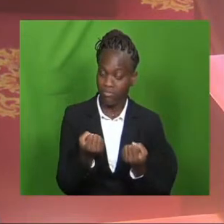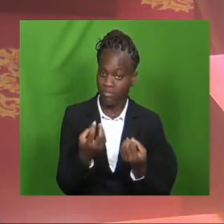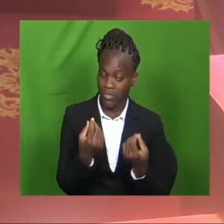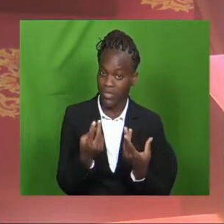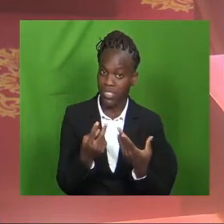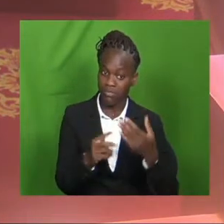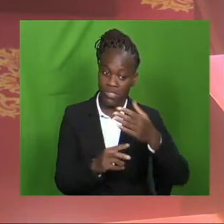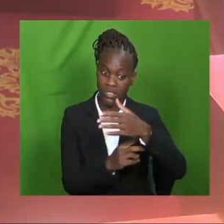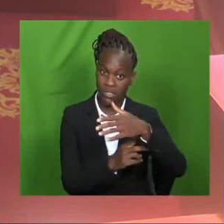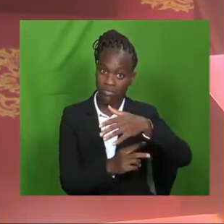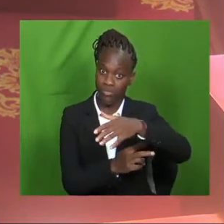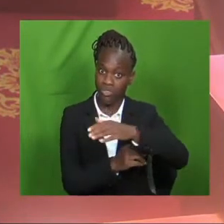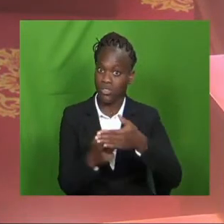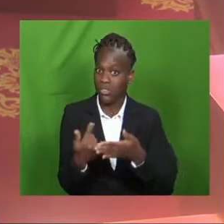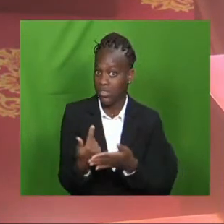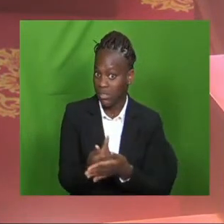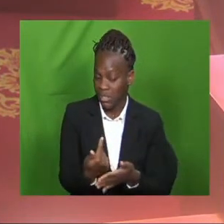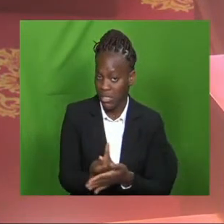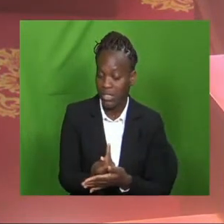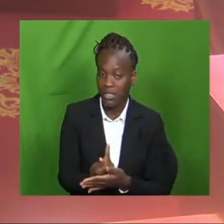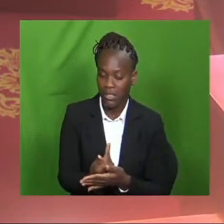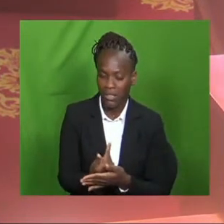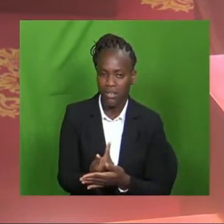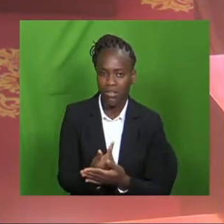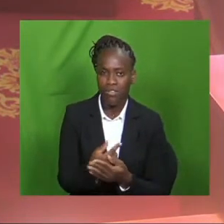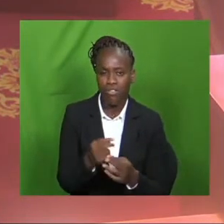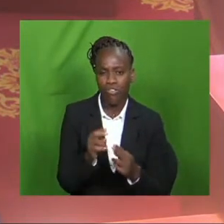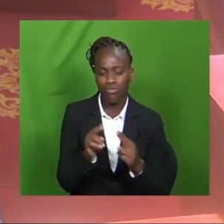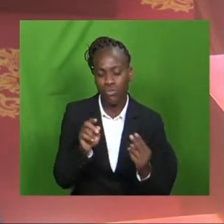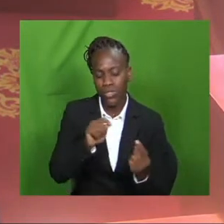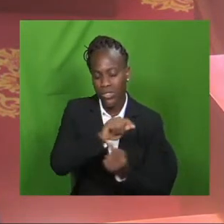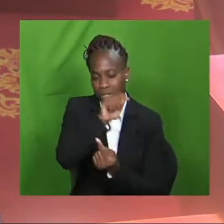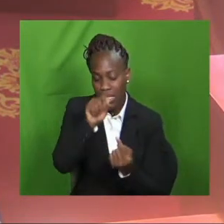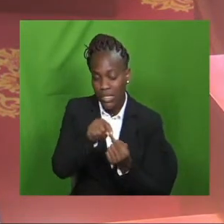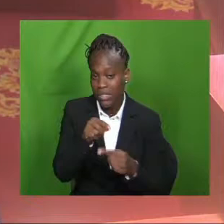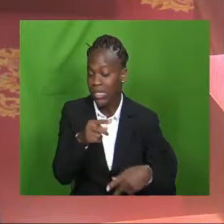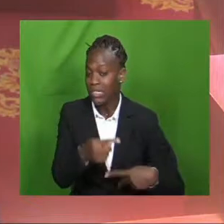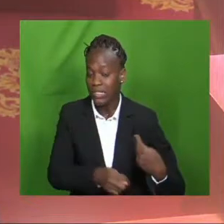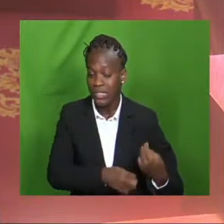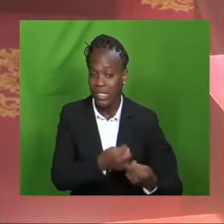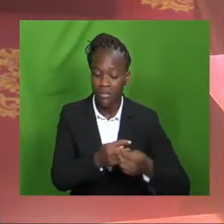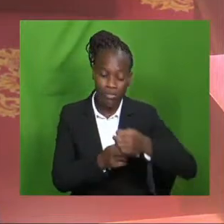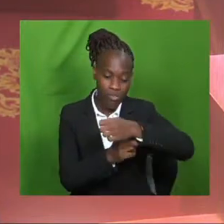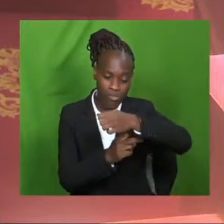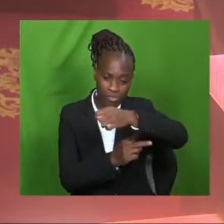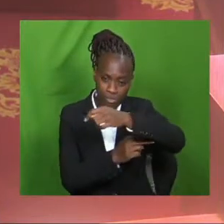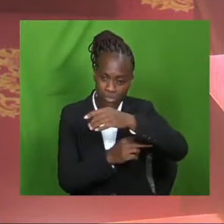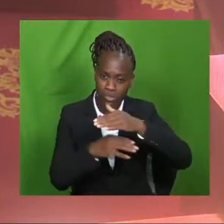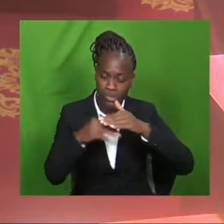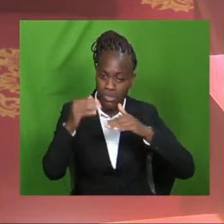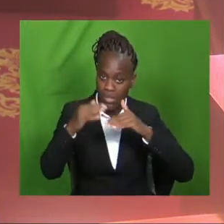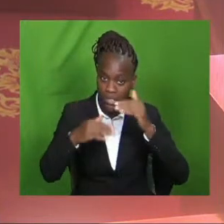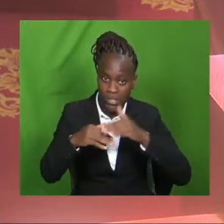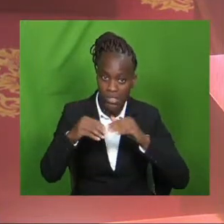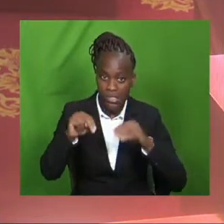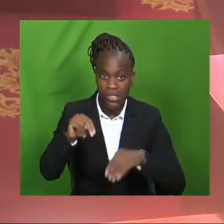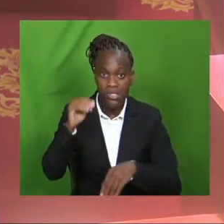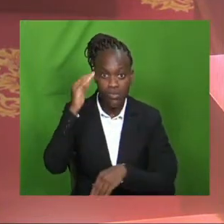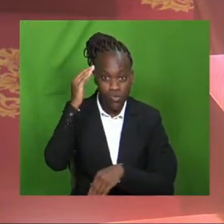country. So the particular type of bridge to be constructed will